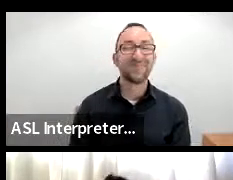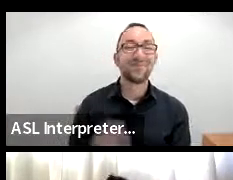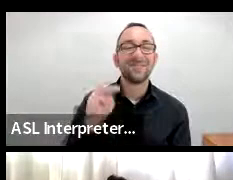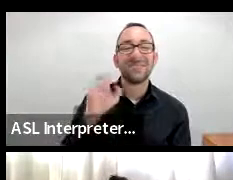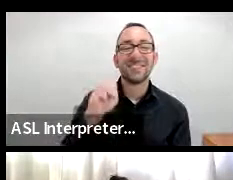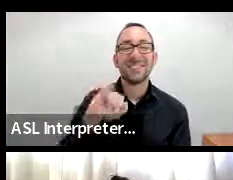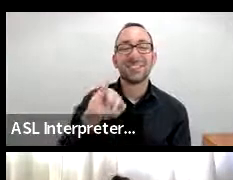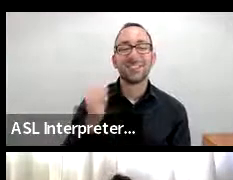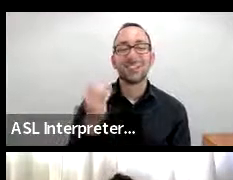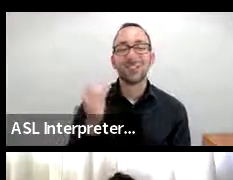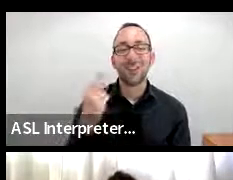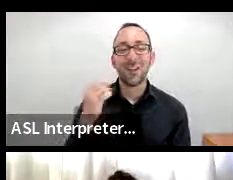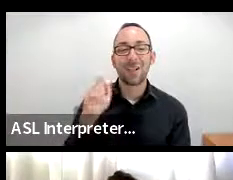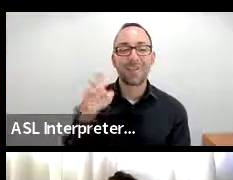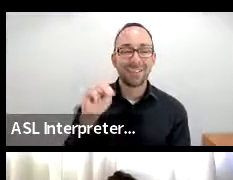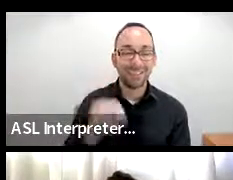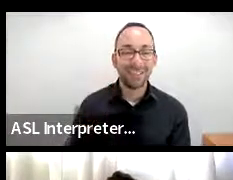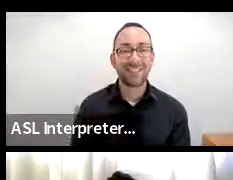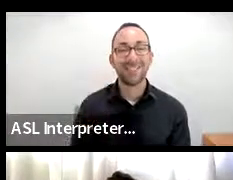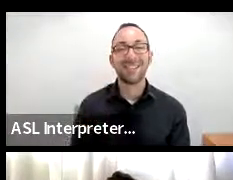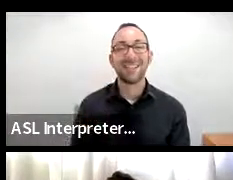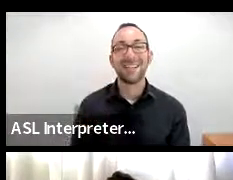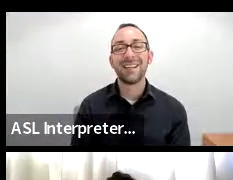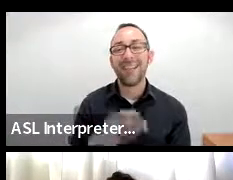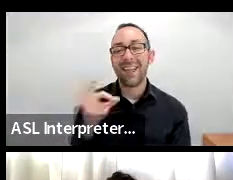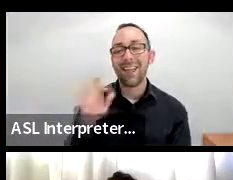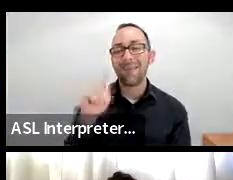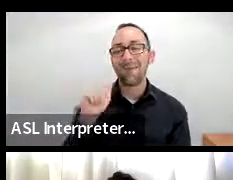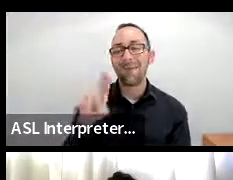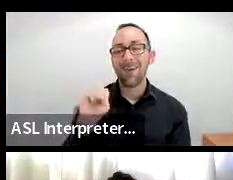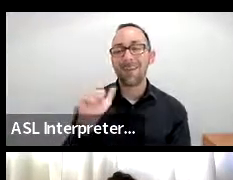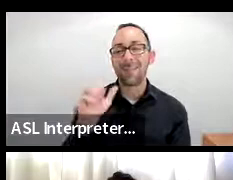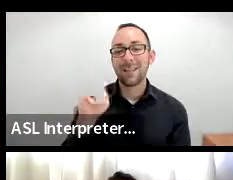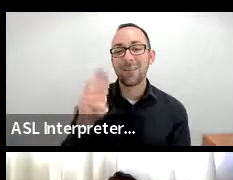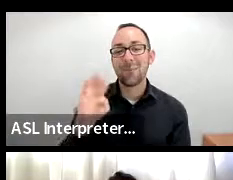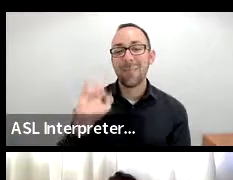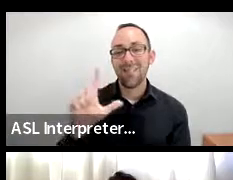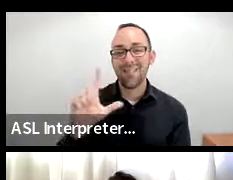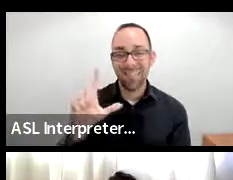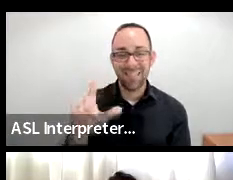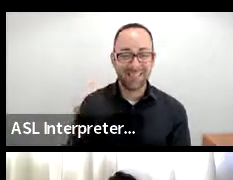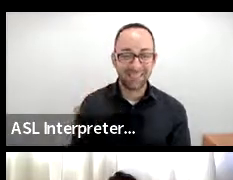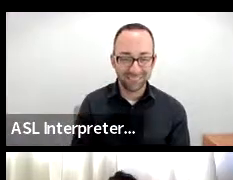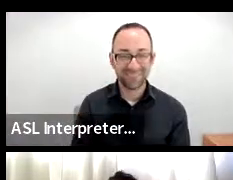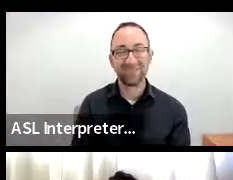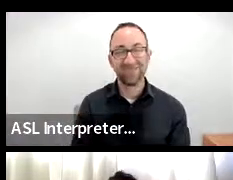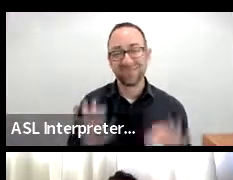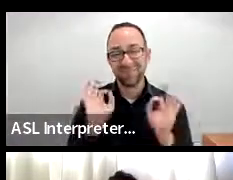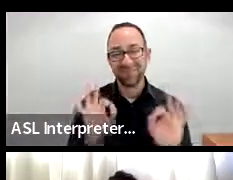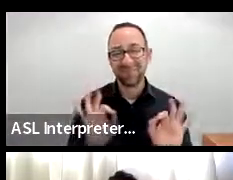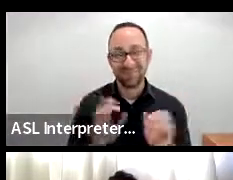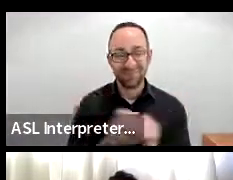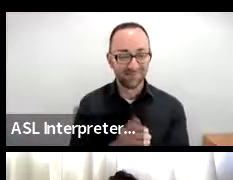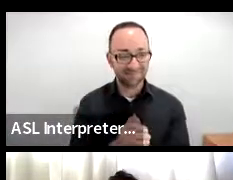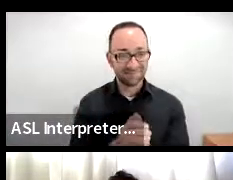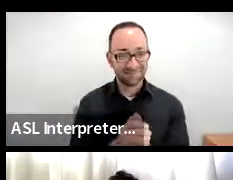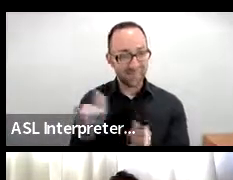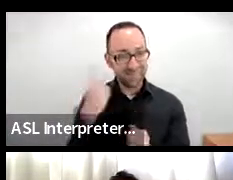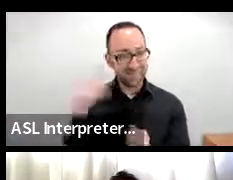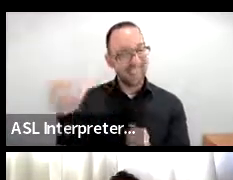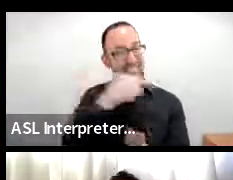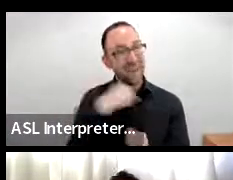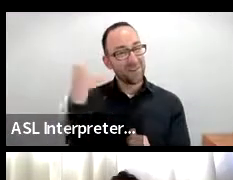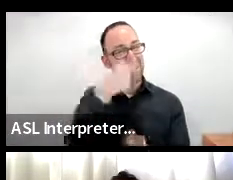Miss Johnson, and Frau Samuel. So we will be seeing their